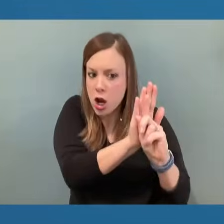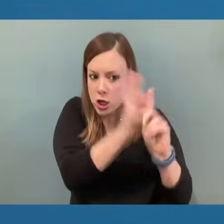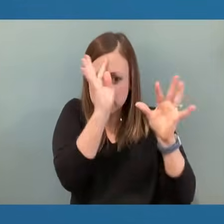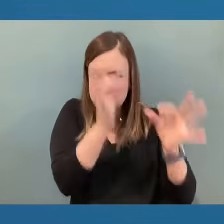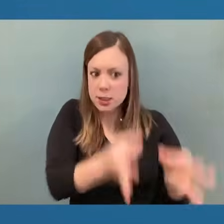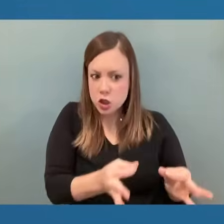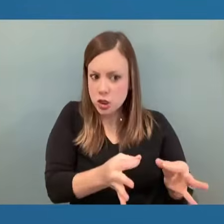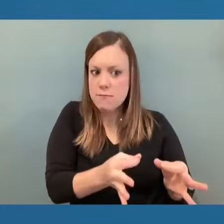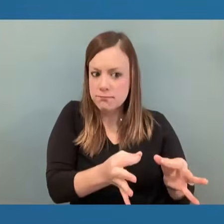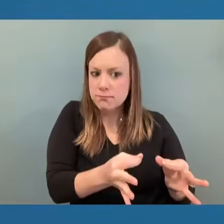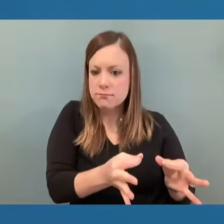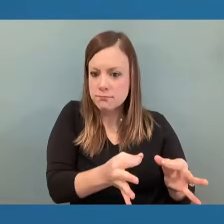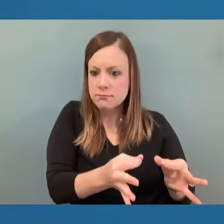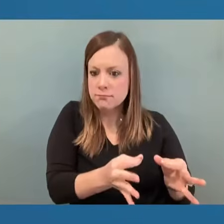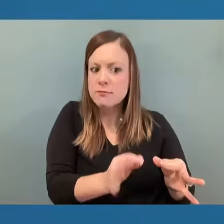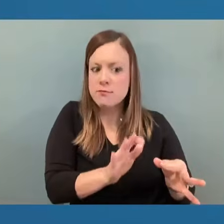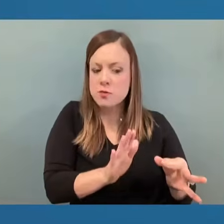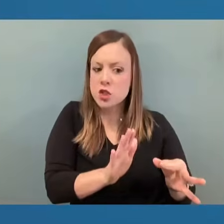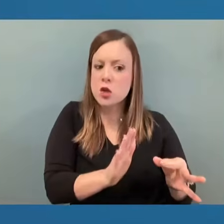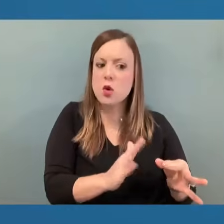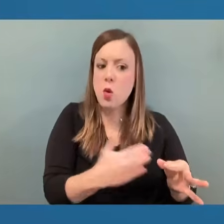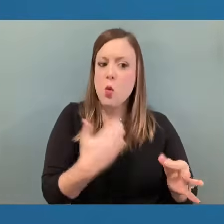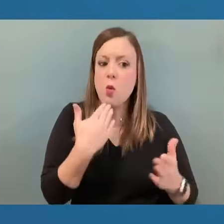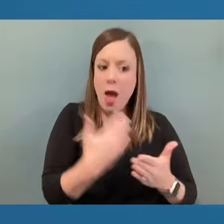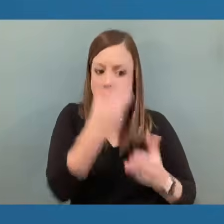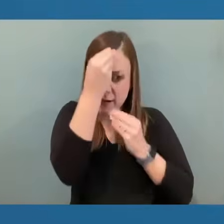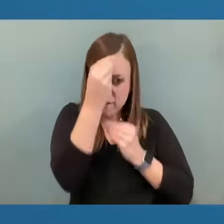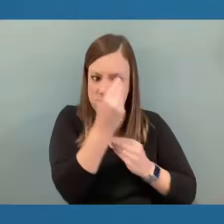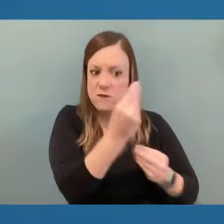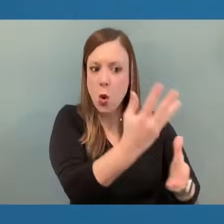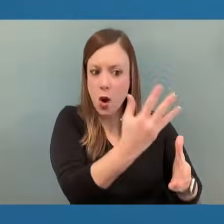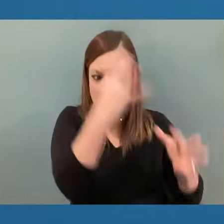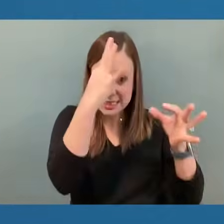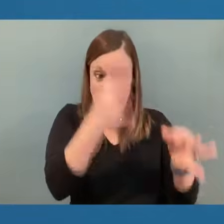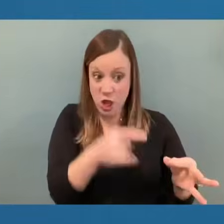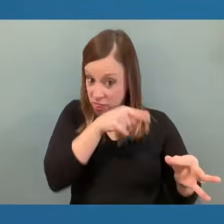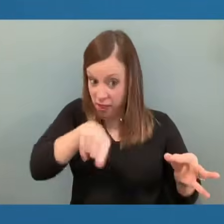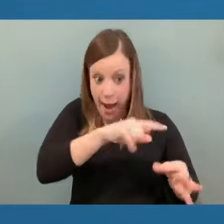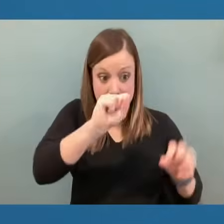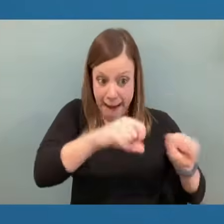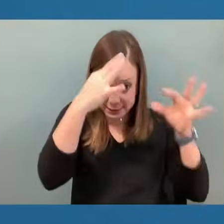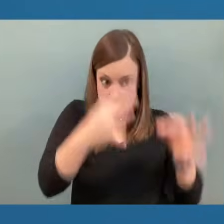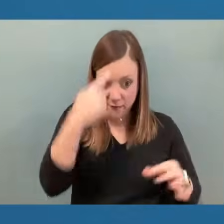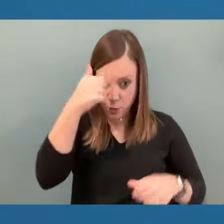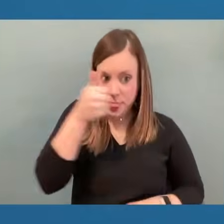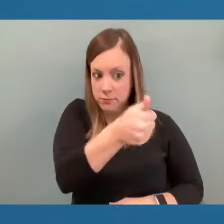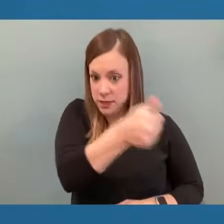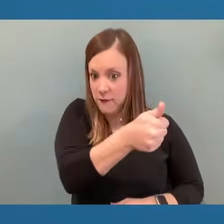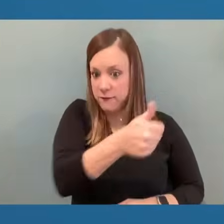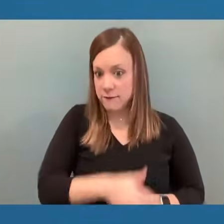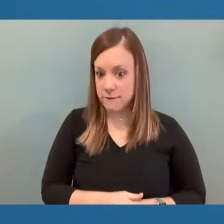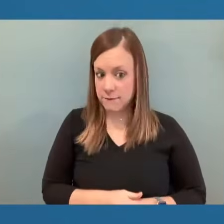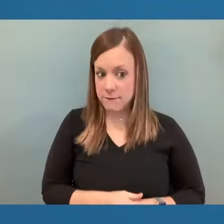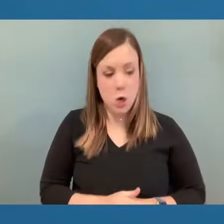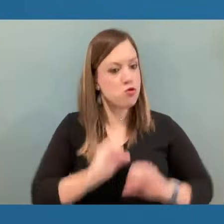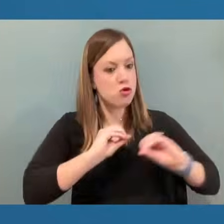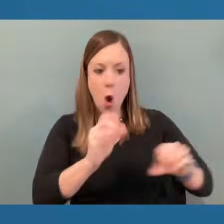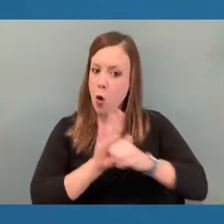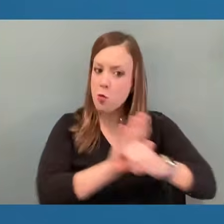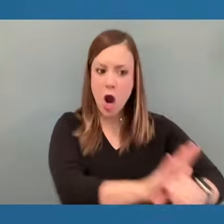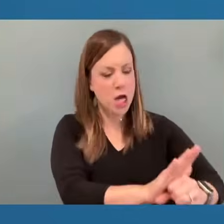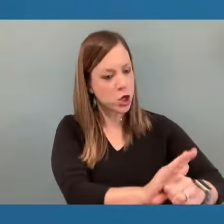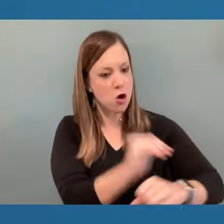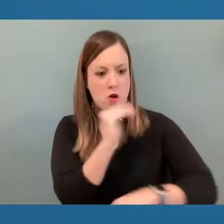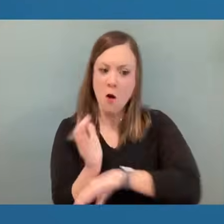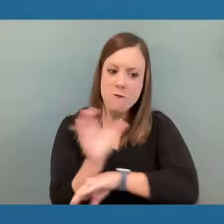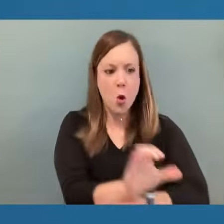well-informed decision, by someone who is fully capable of making that decision without any pressure. But when we can finally